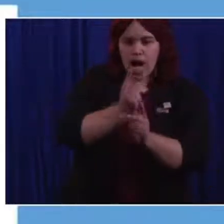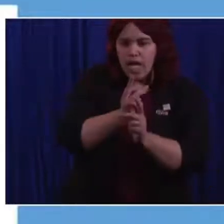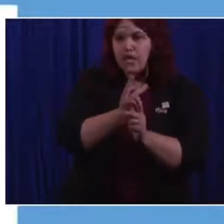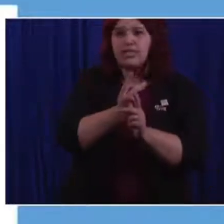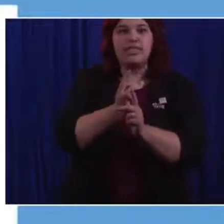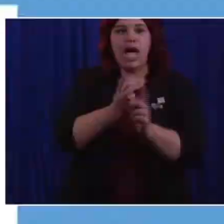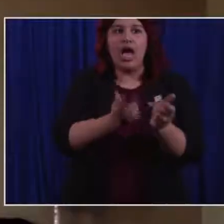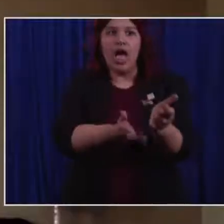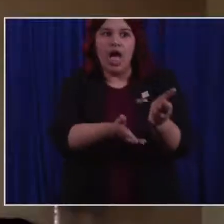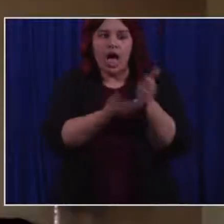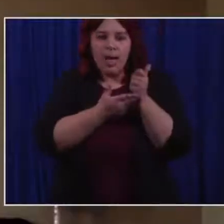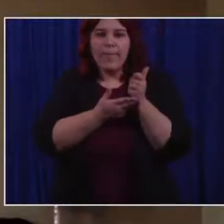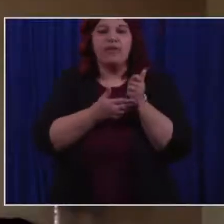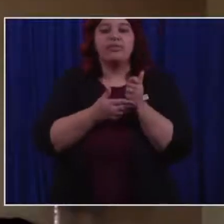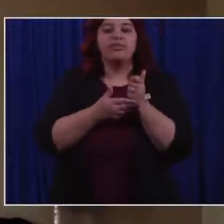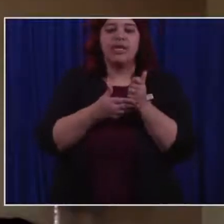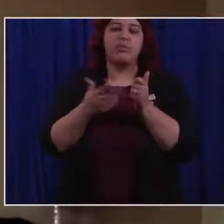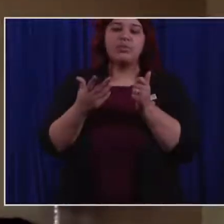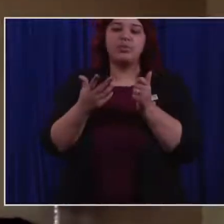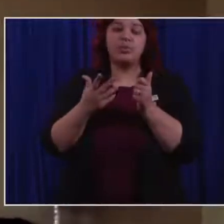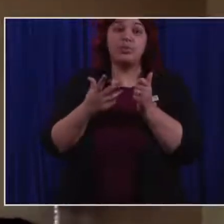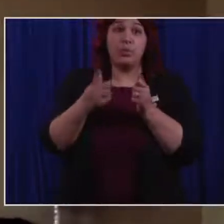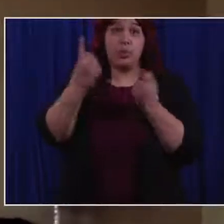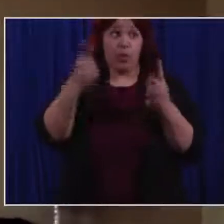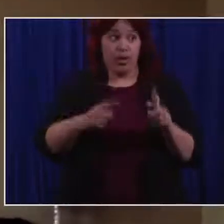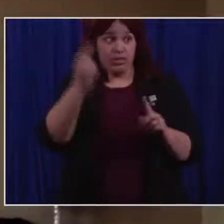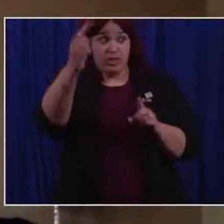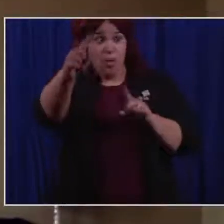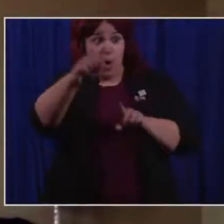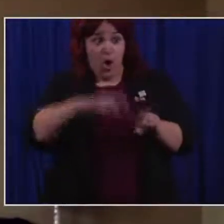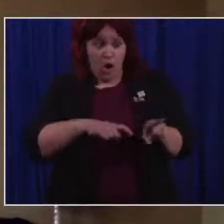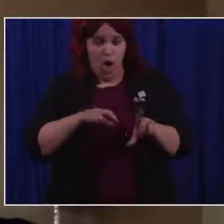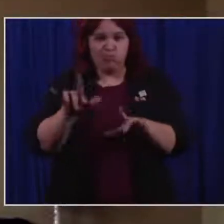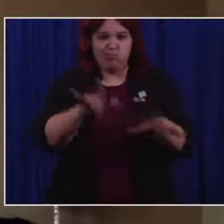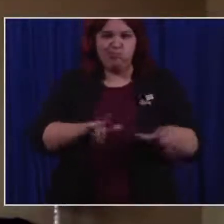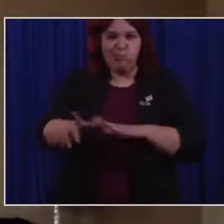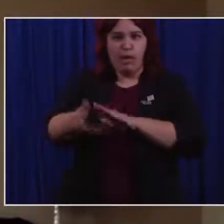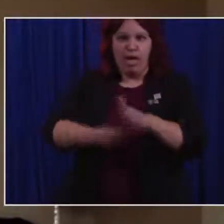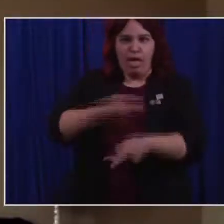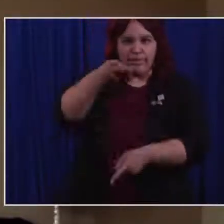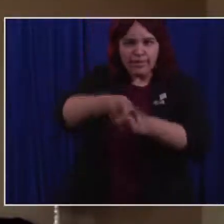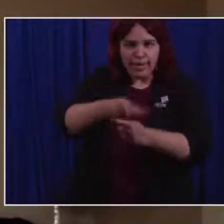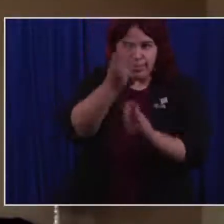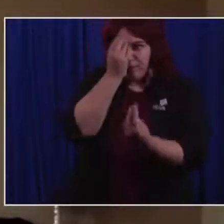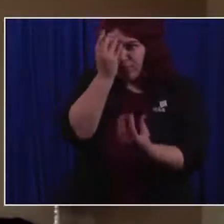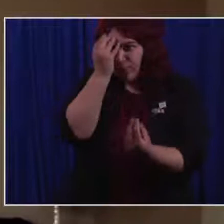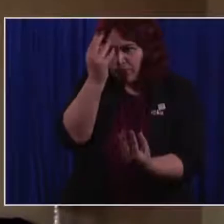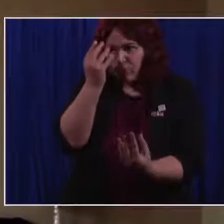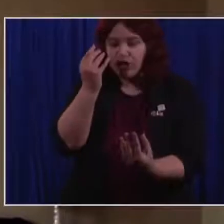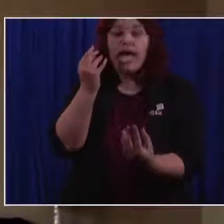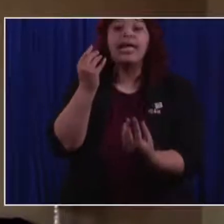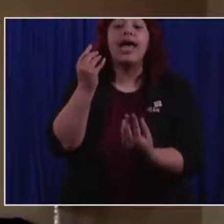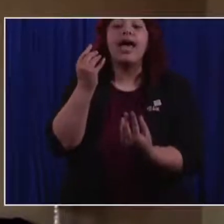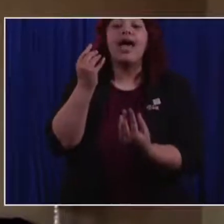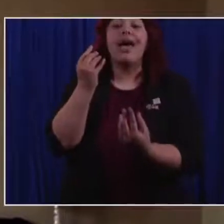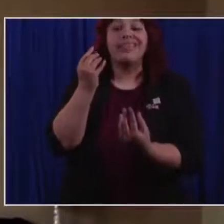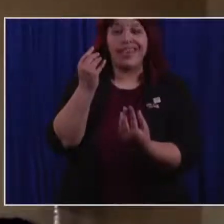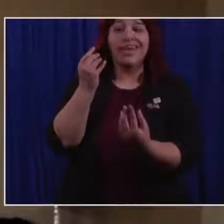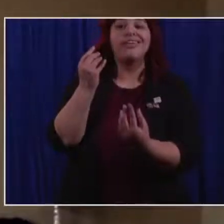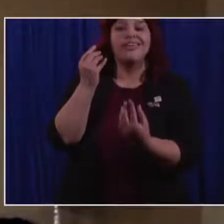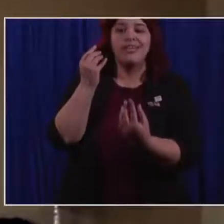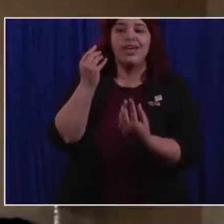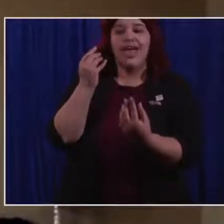is truly an artificial intelligence platform that learns as it goes. And we can actually develop technology to automate the answers